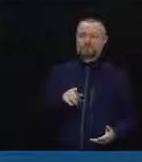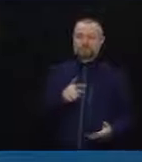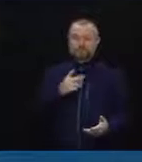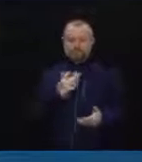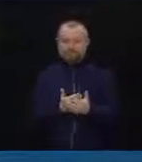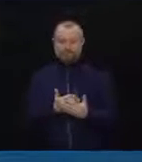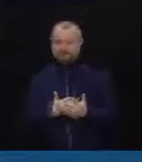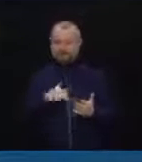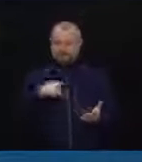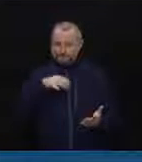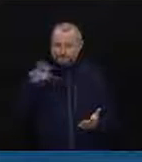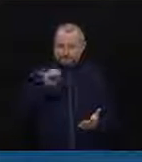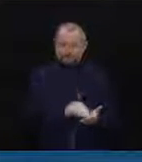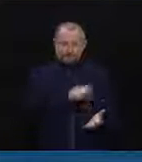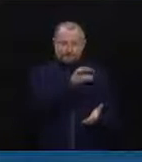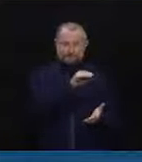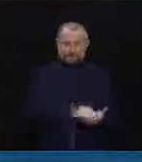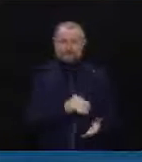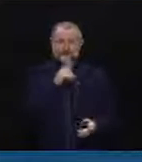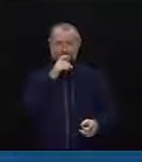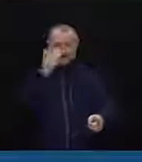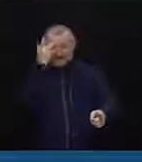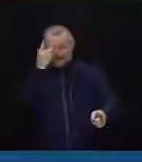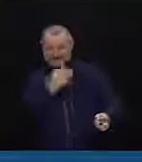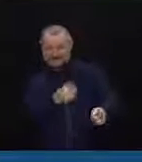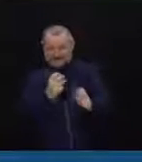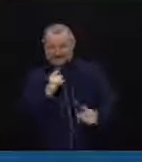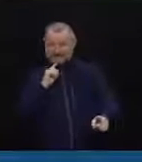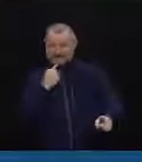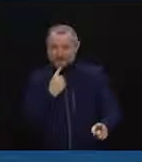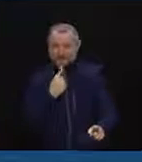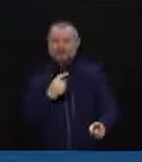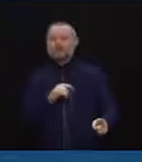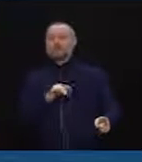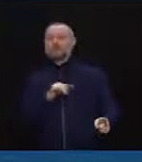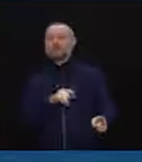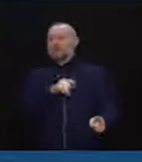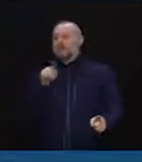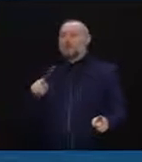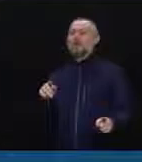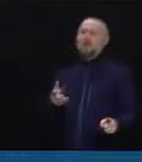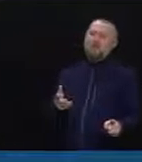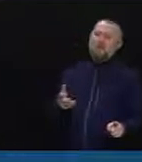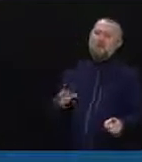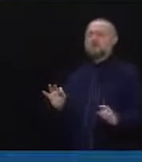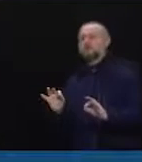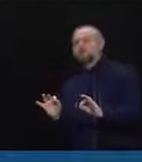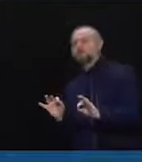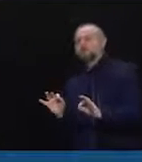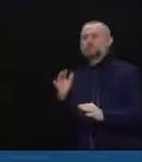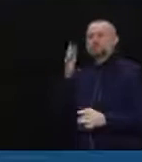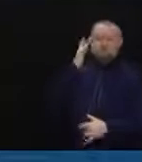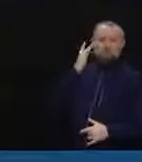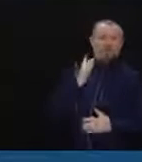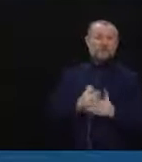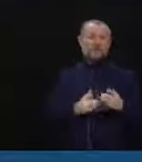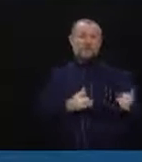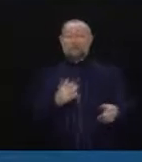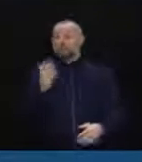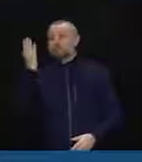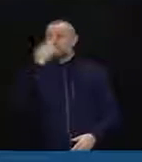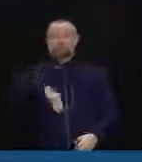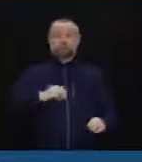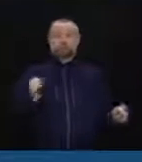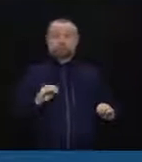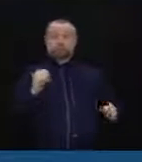also in those who had mild illness and even those who had apparently asymptomatic infection. It's a problem that